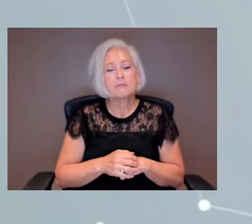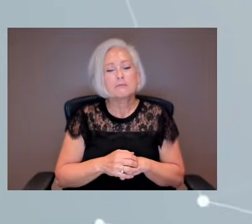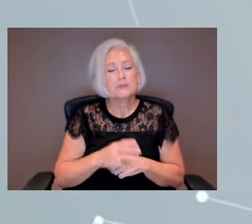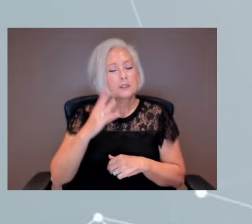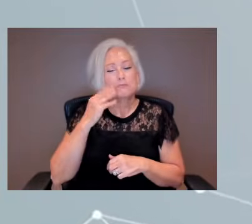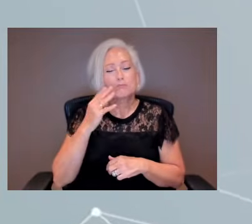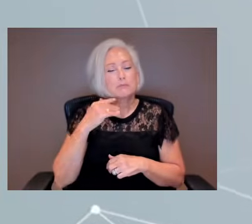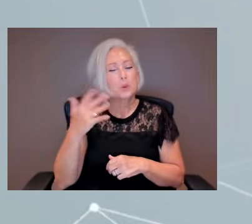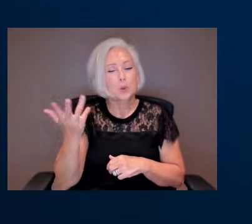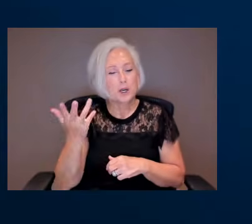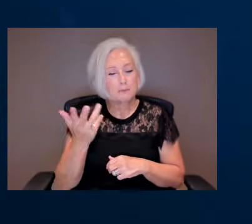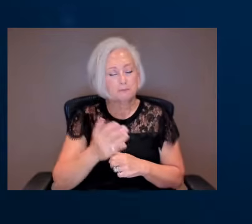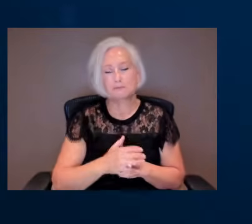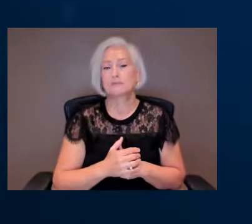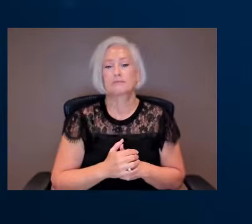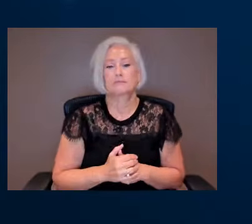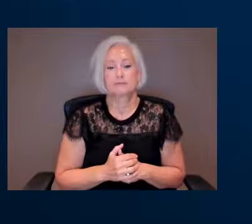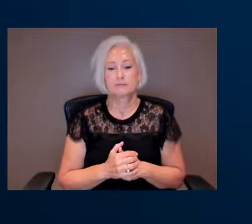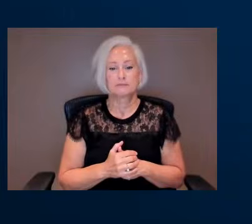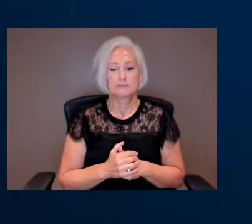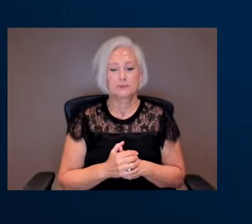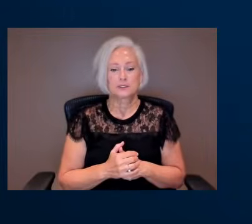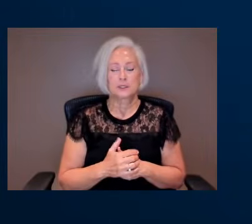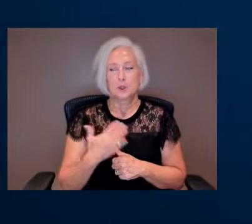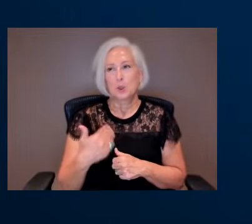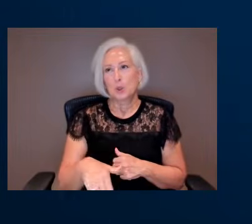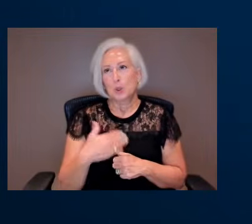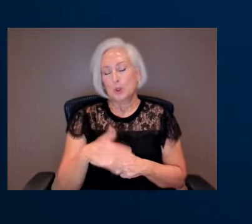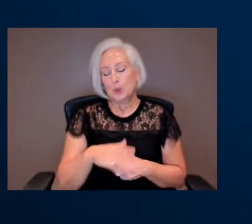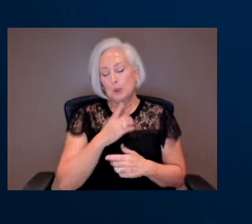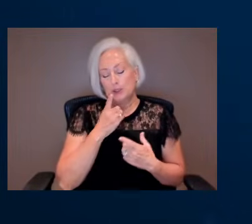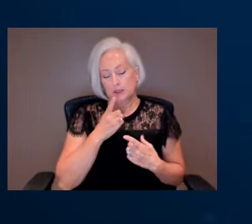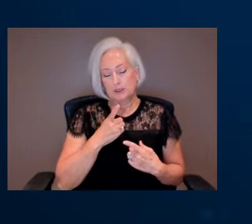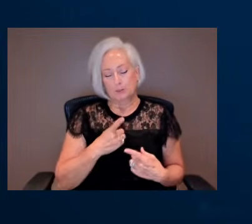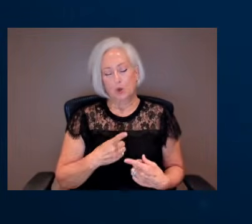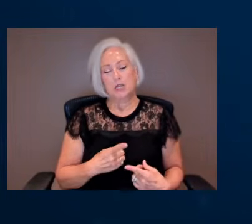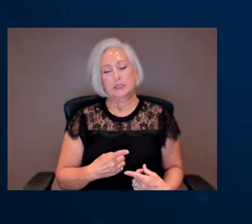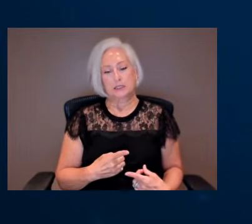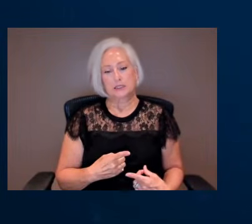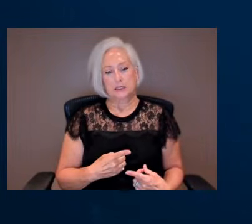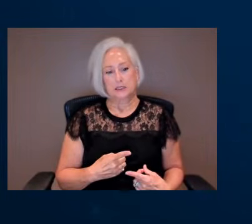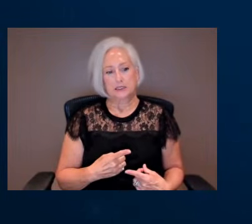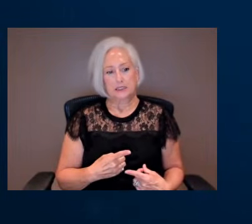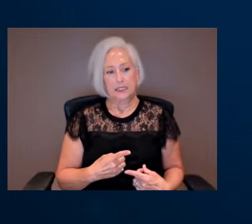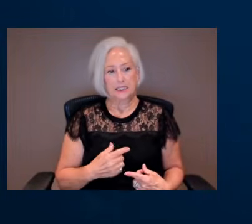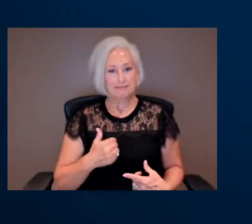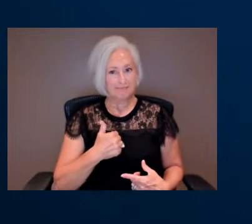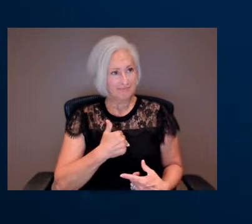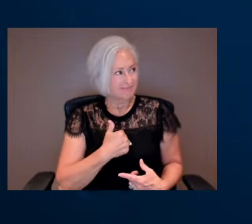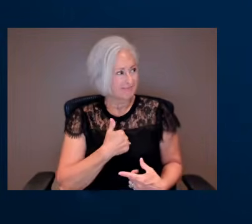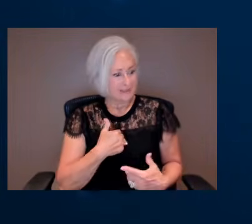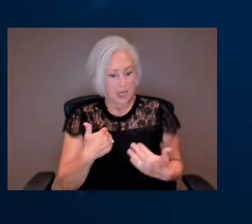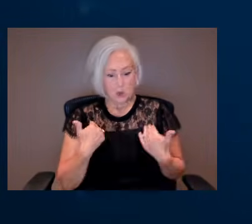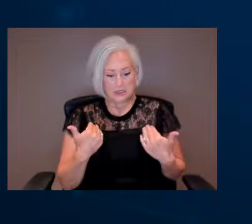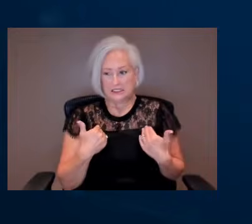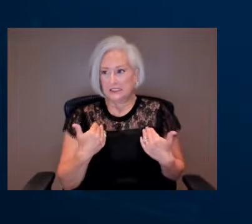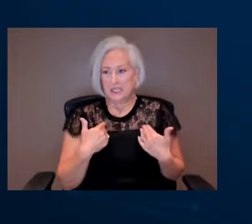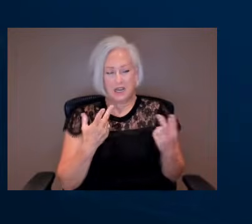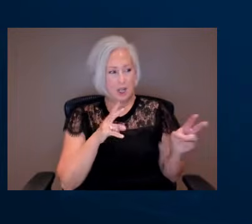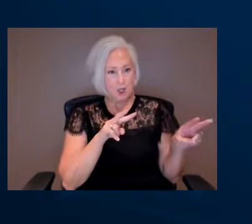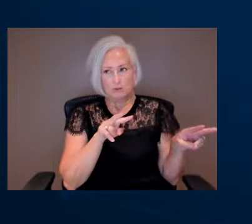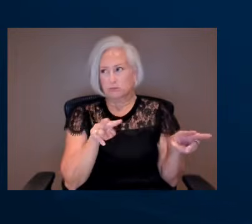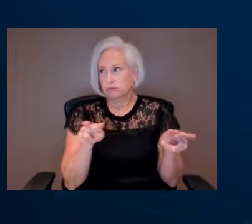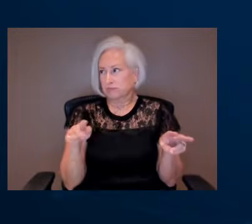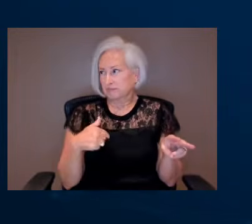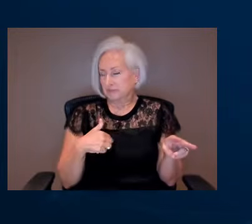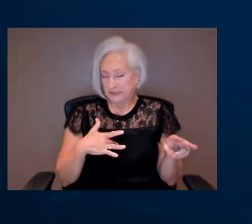You know, I think it was depressing. I think it was depressing the fact that I was one of the younger people there. But